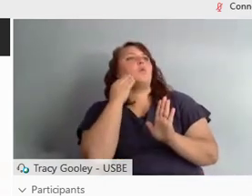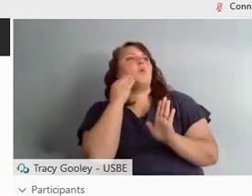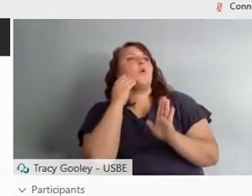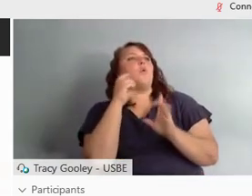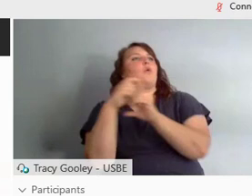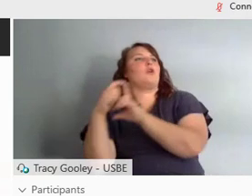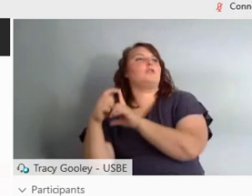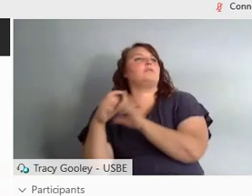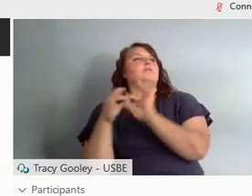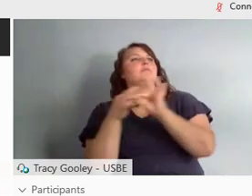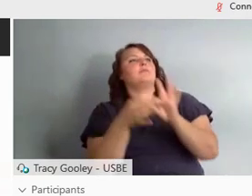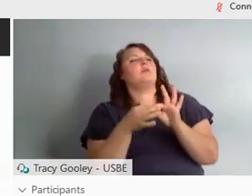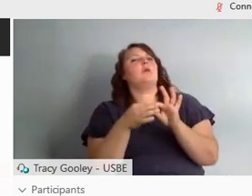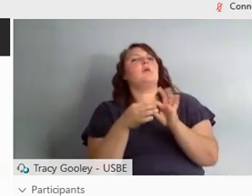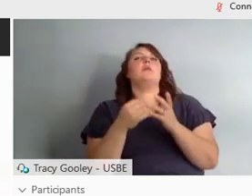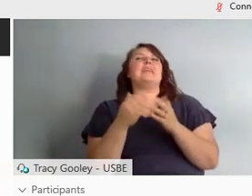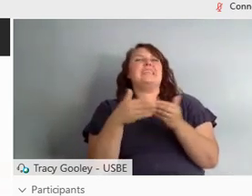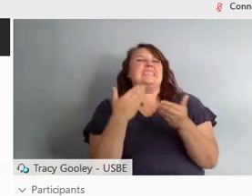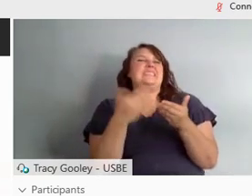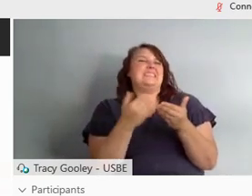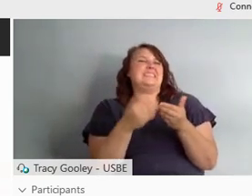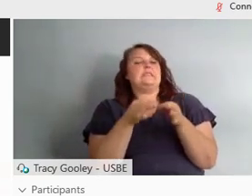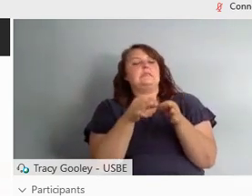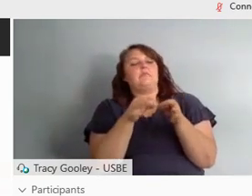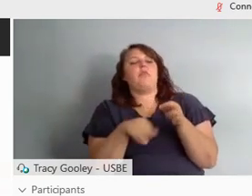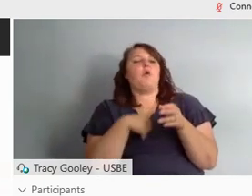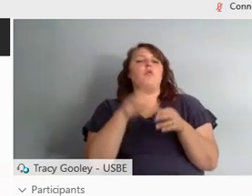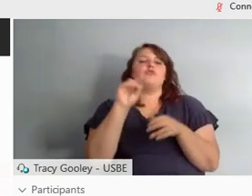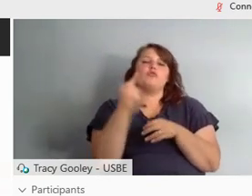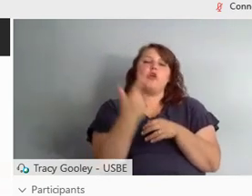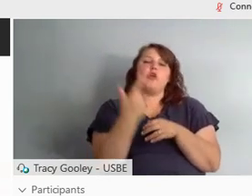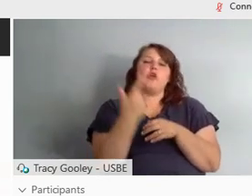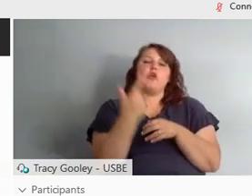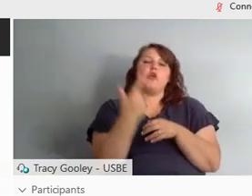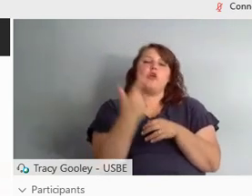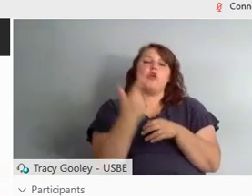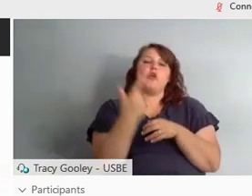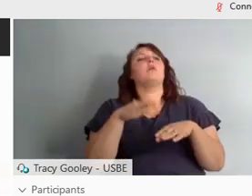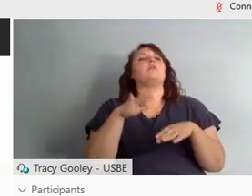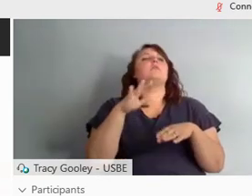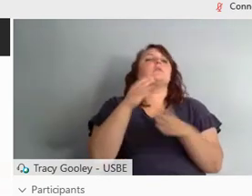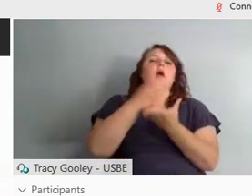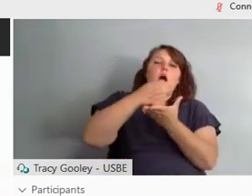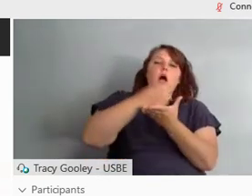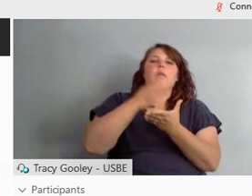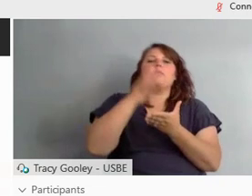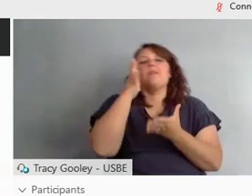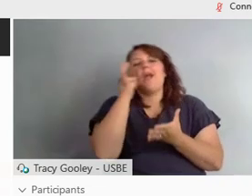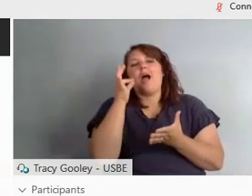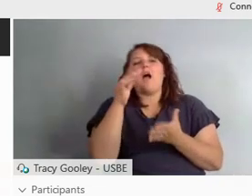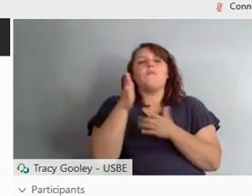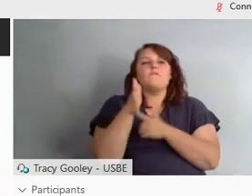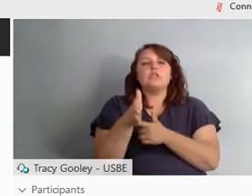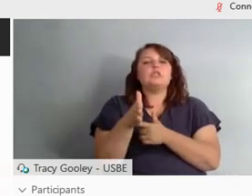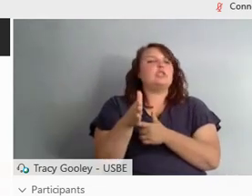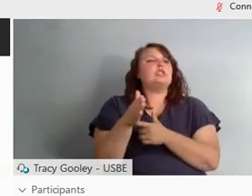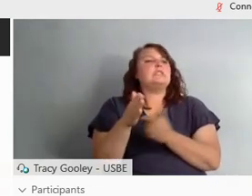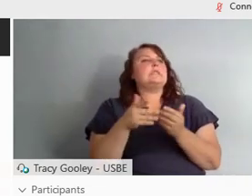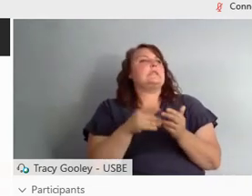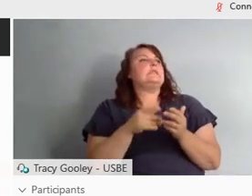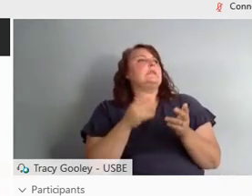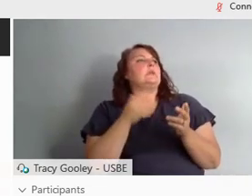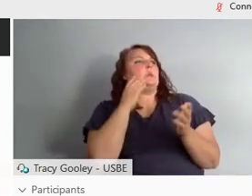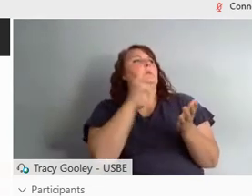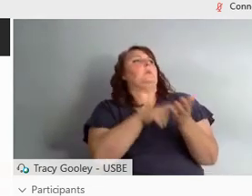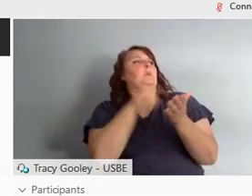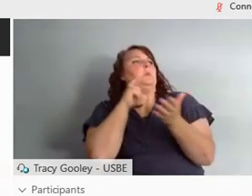spoken single syllable word: dog, house, cup, cat, fish. And they were also able to identify